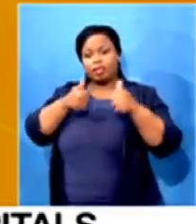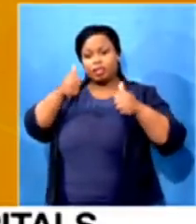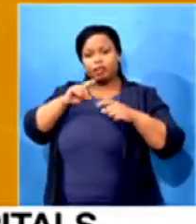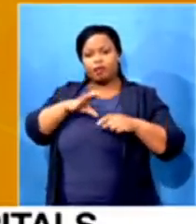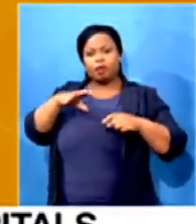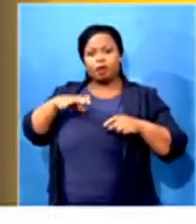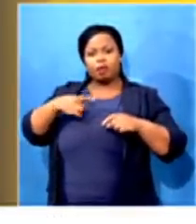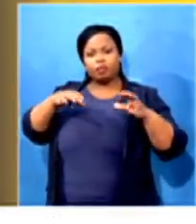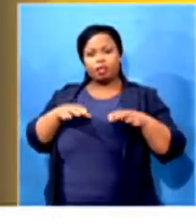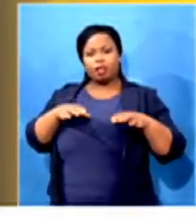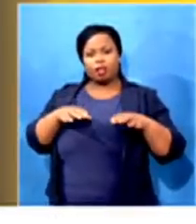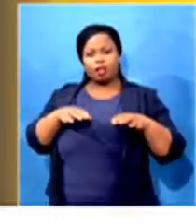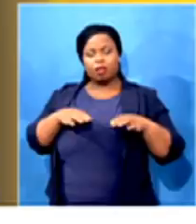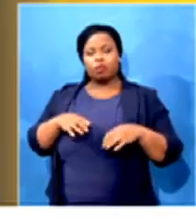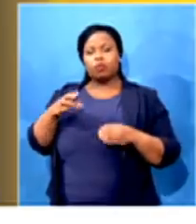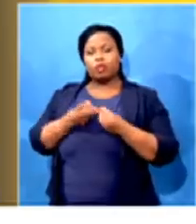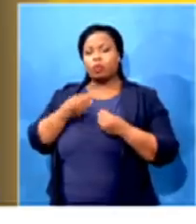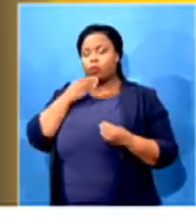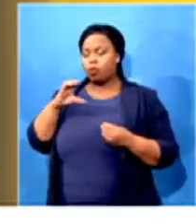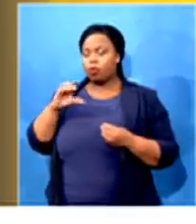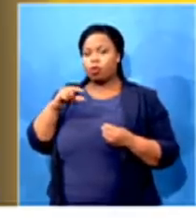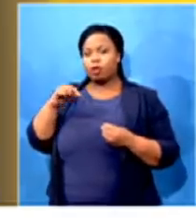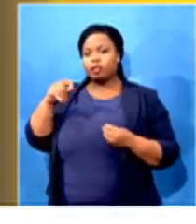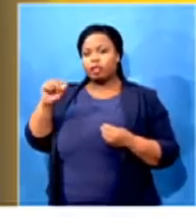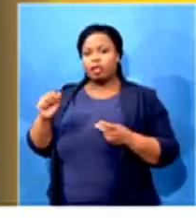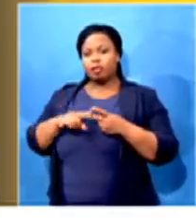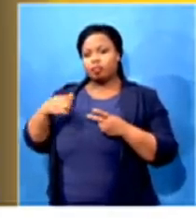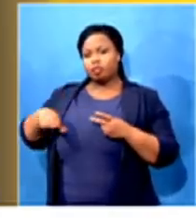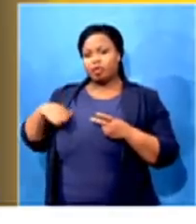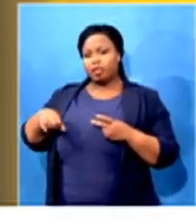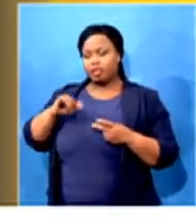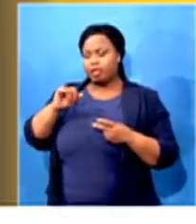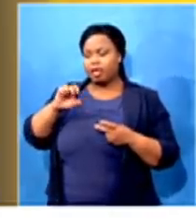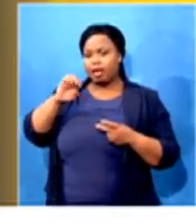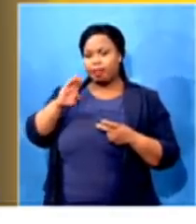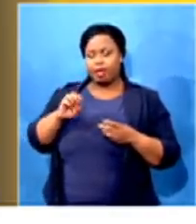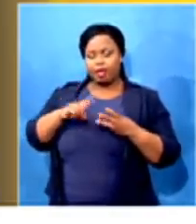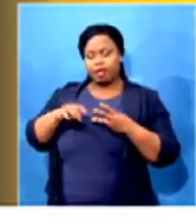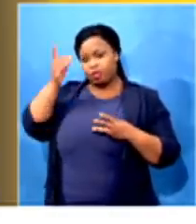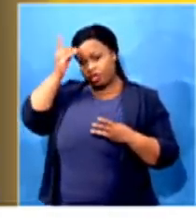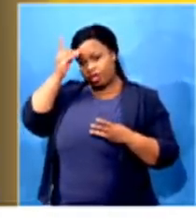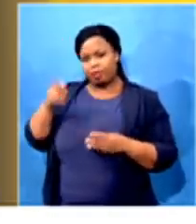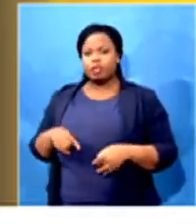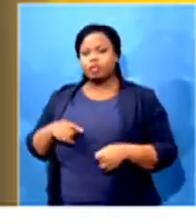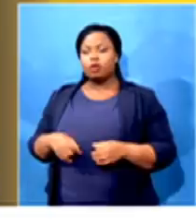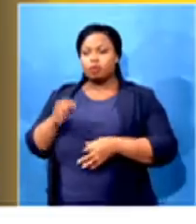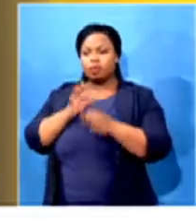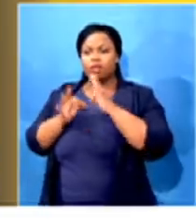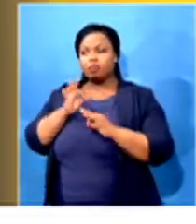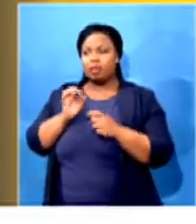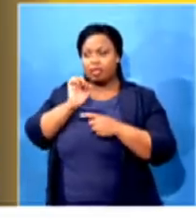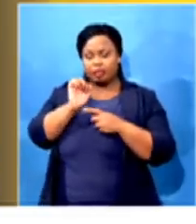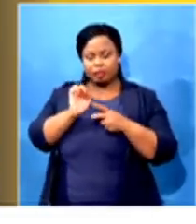with COGTA and the municipalities of eThekwini and Ilembe, and they were giving us a breakdown